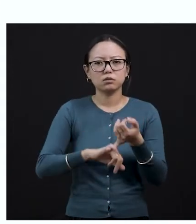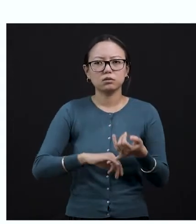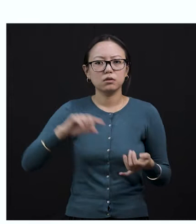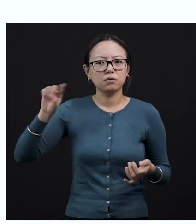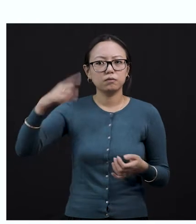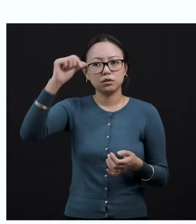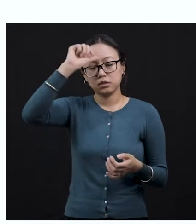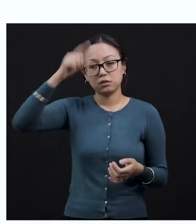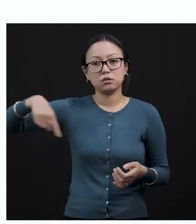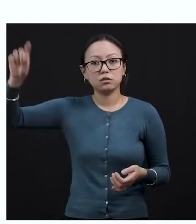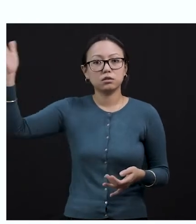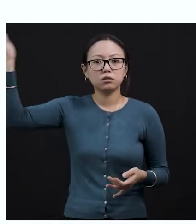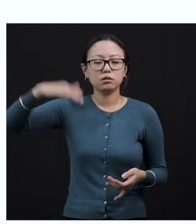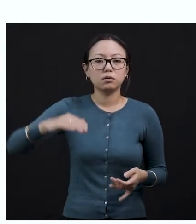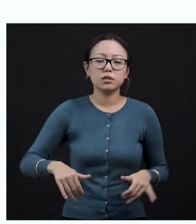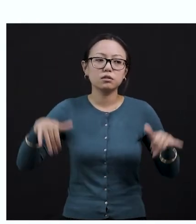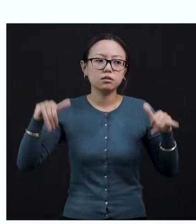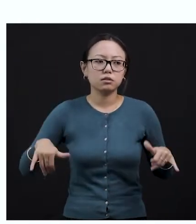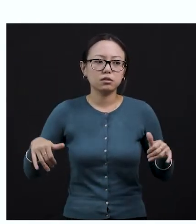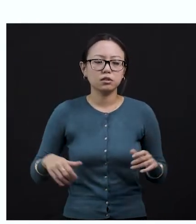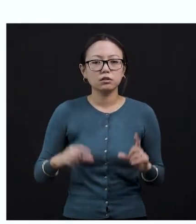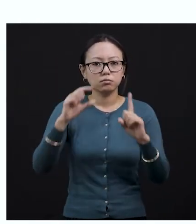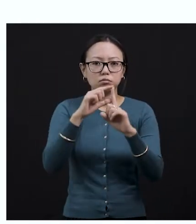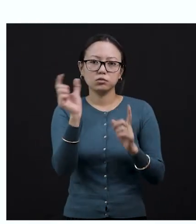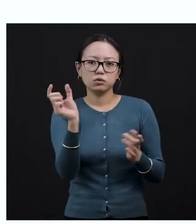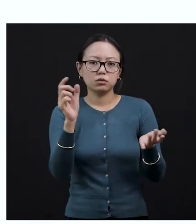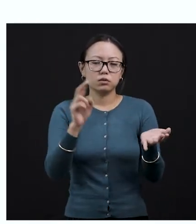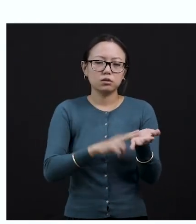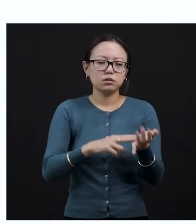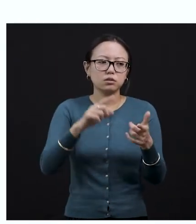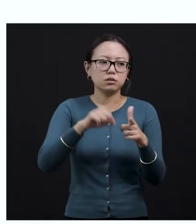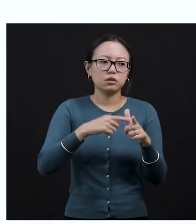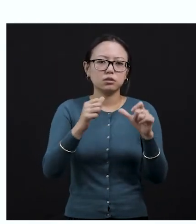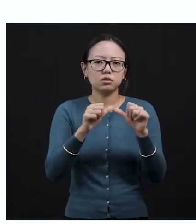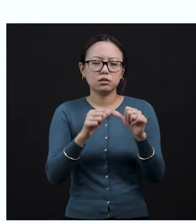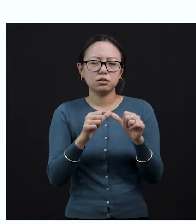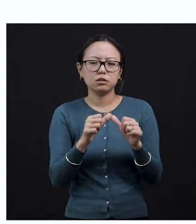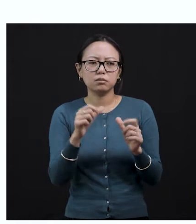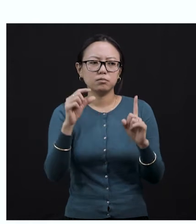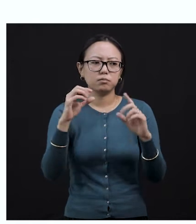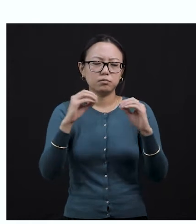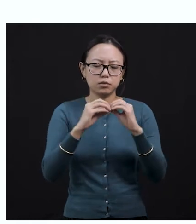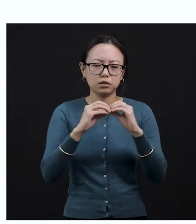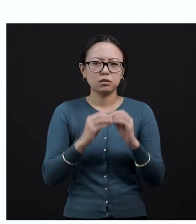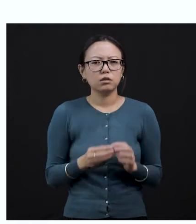also, many remains of these Aryan people were found, all right? So when they first